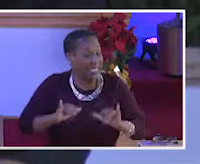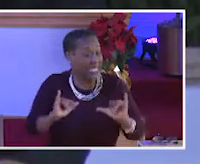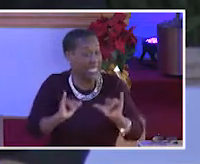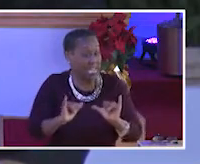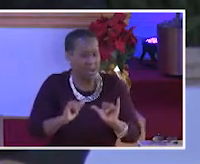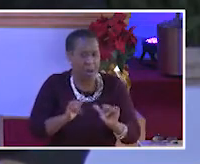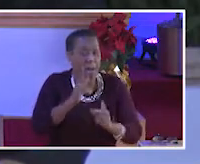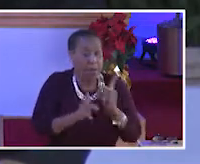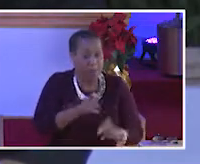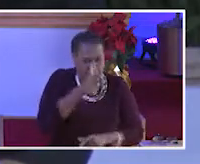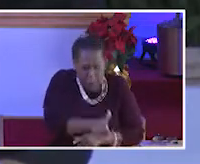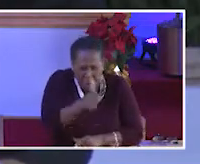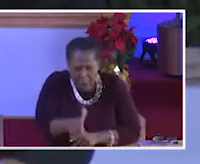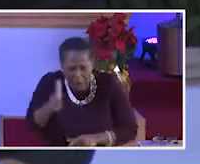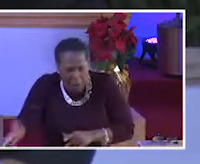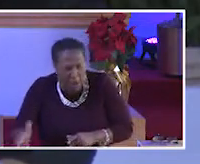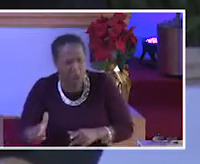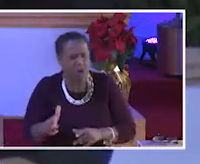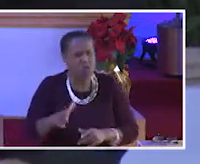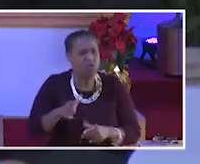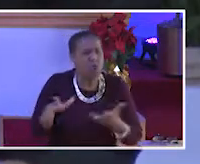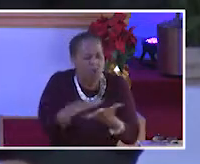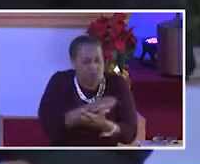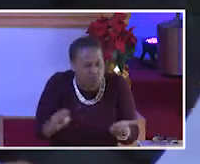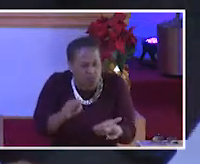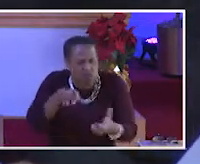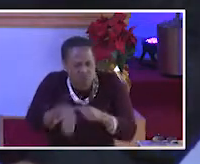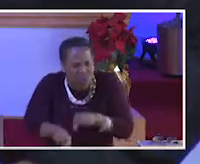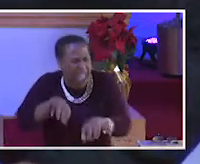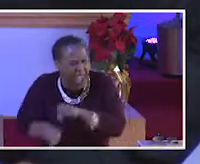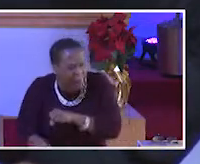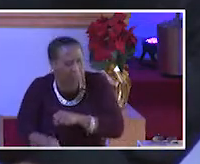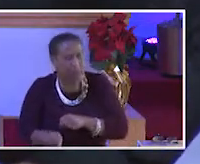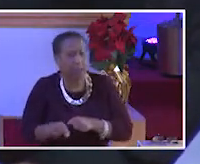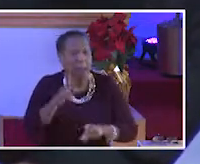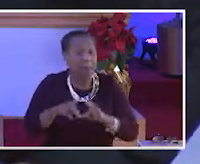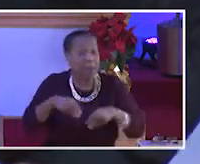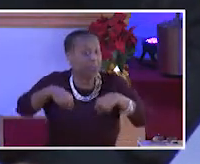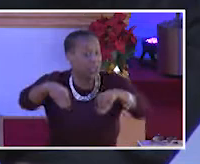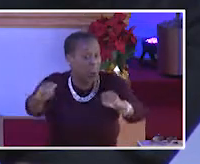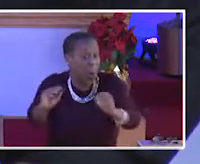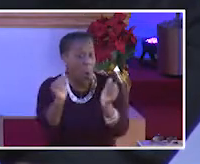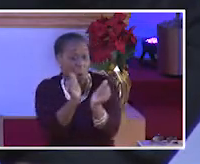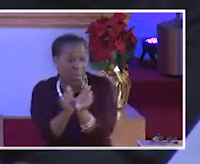murderers on the loose, rapists on the loose, folks being sold into slavery for